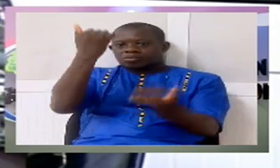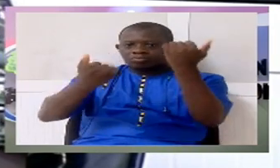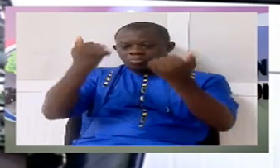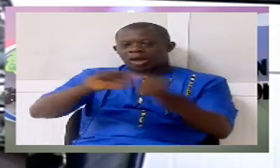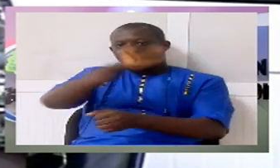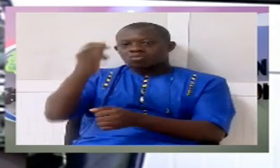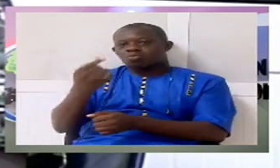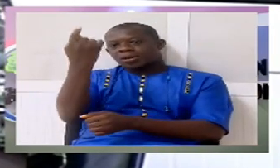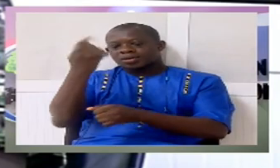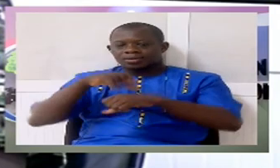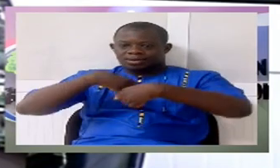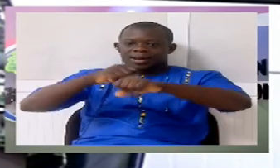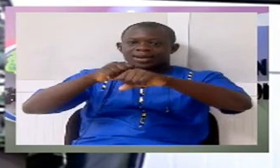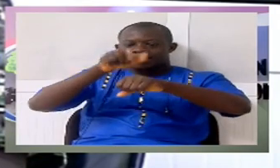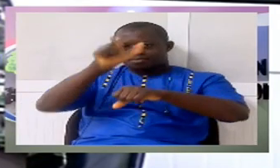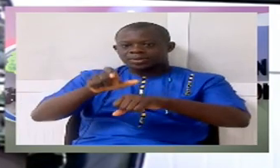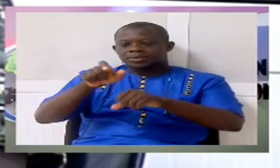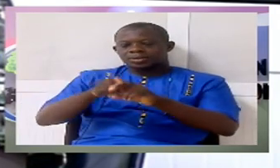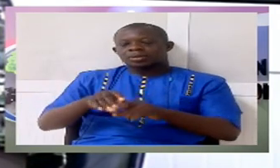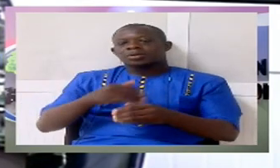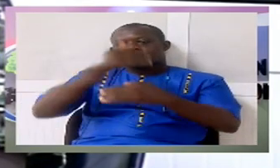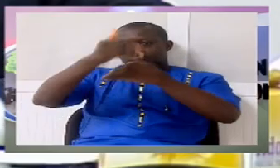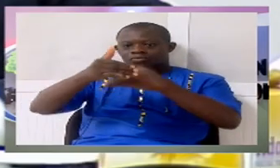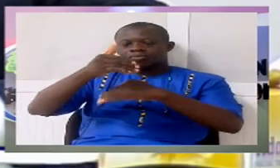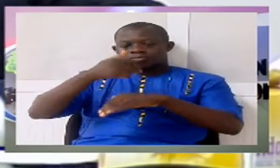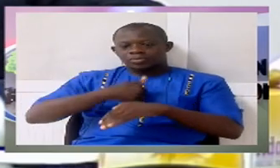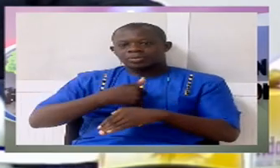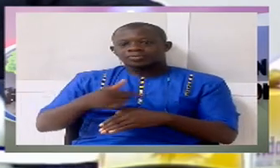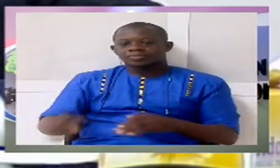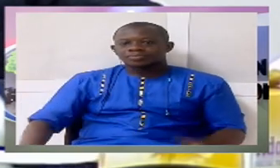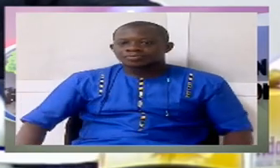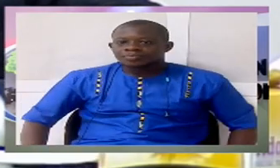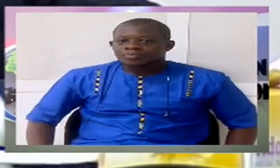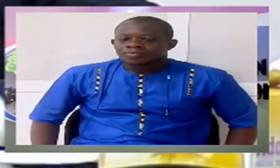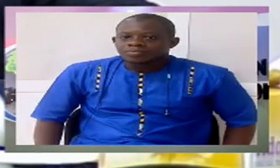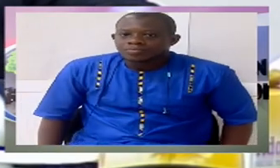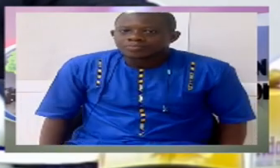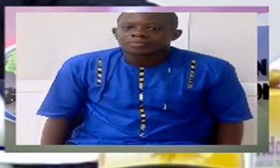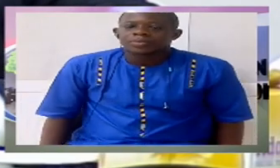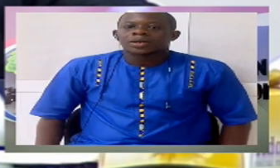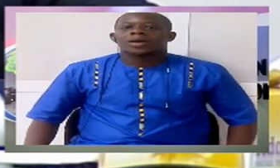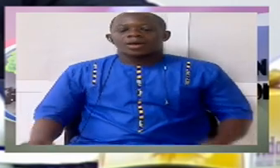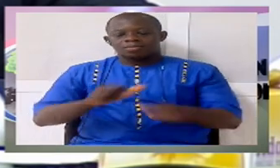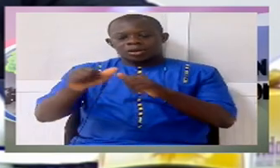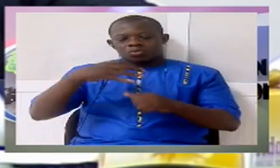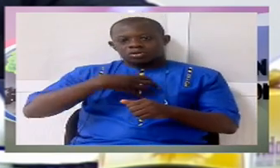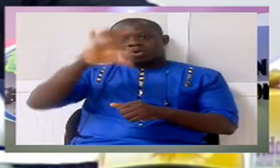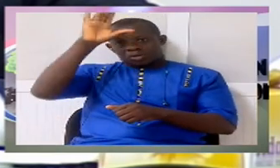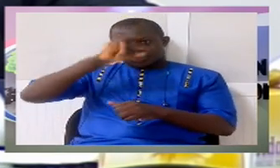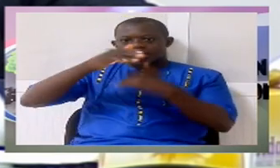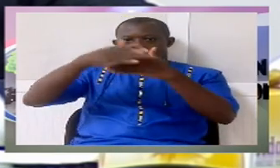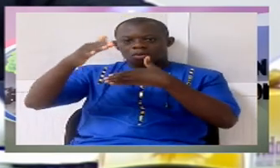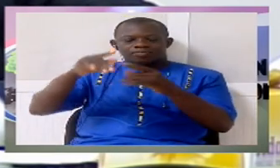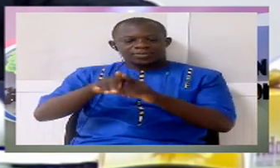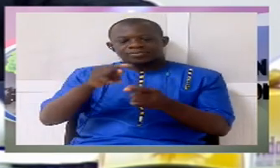vehicles and one sweeper were in front of me. Okay, let's get it straight. The outrider was in front. He was in